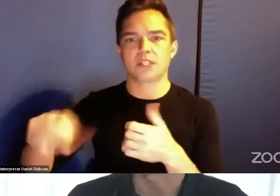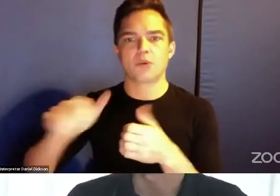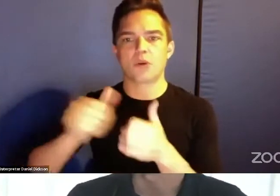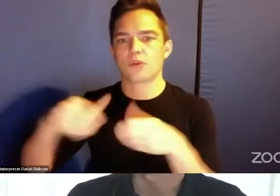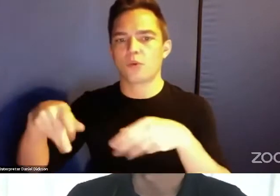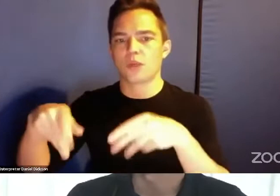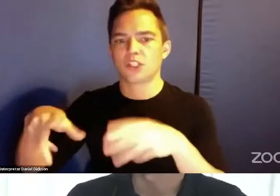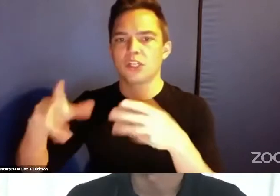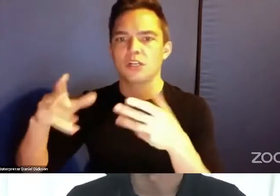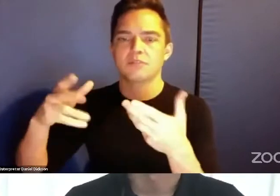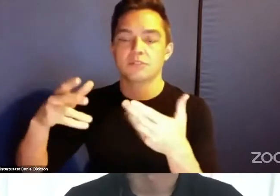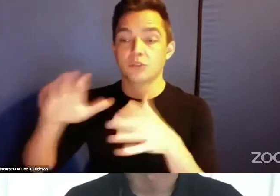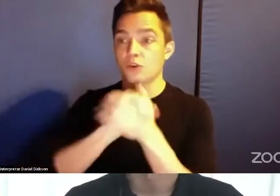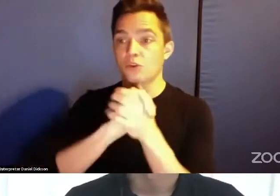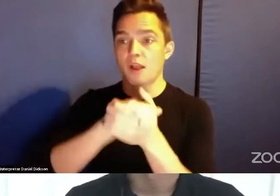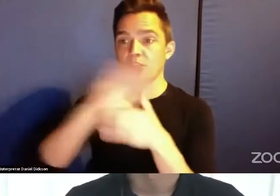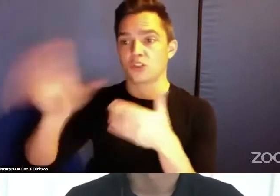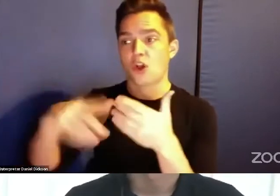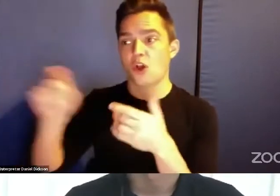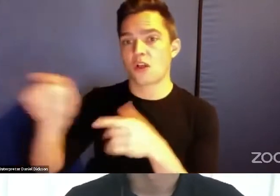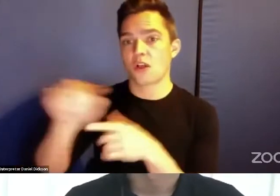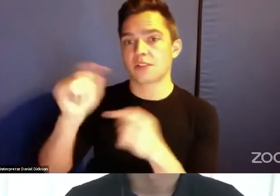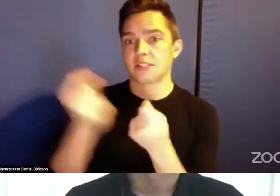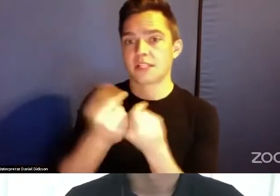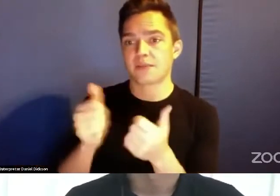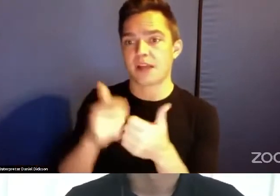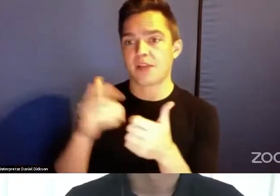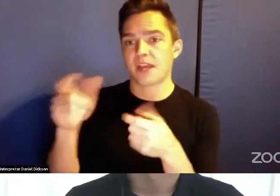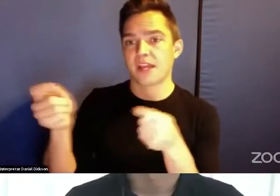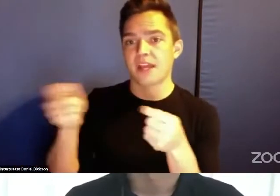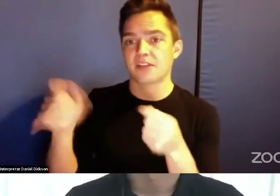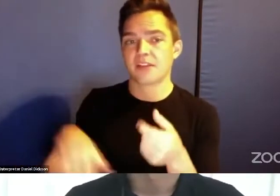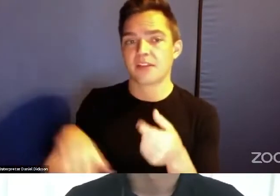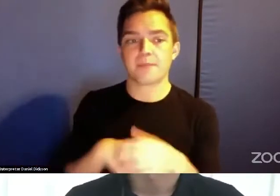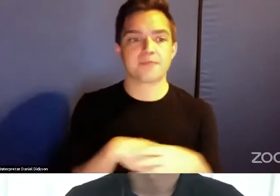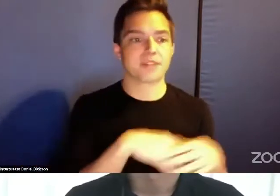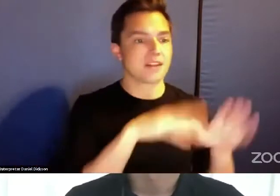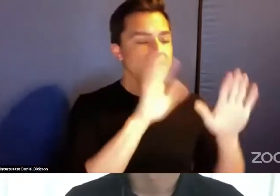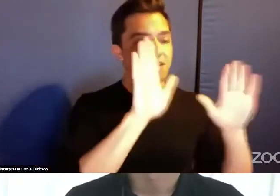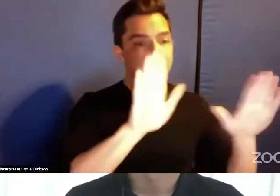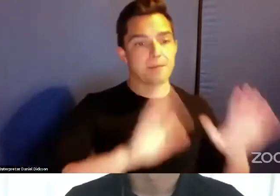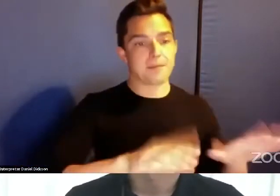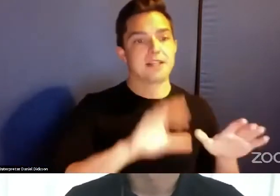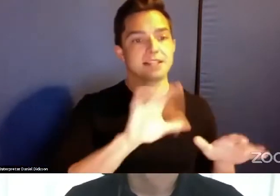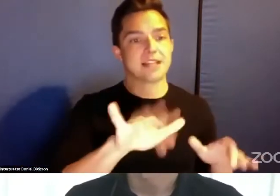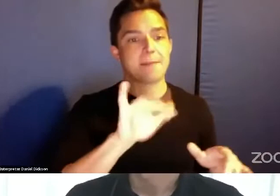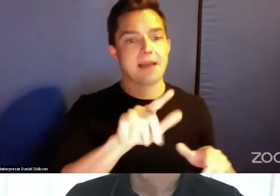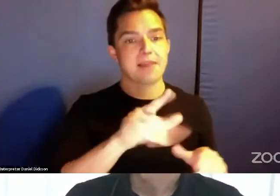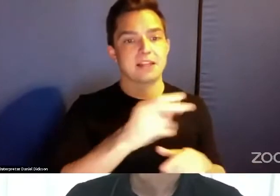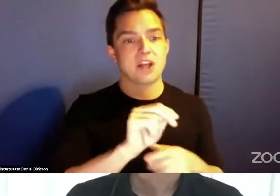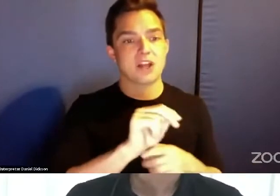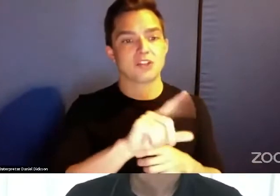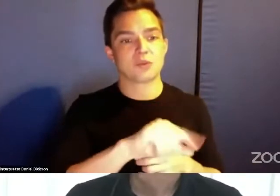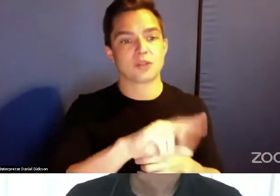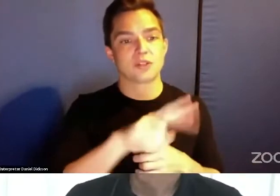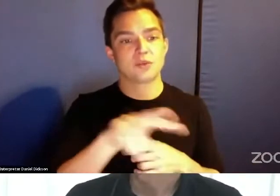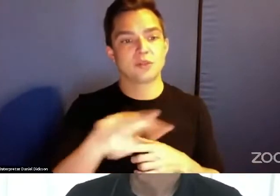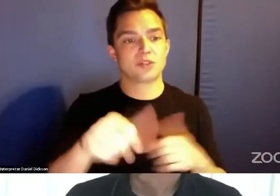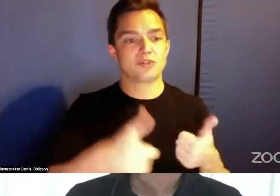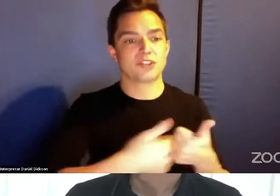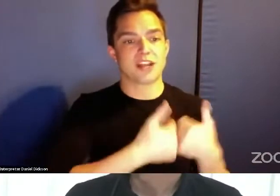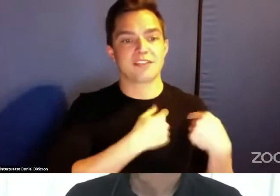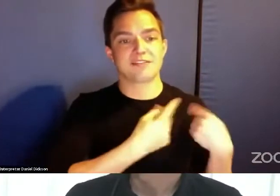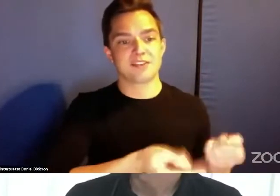did that. It's been a fabulous CYBATHLON 2022 Challenge Series. Where do we go from